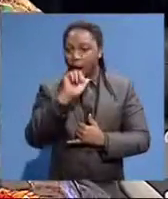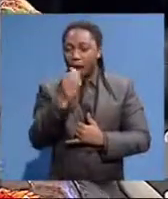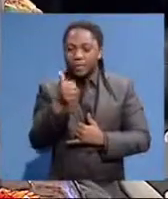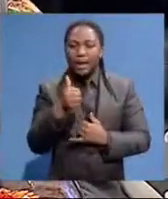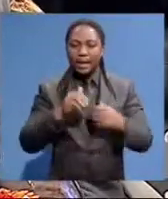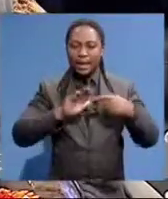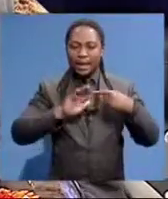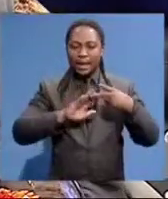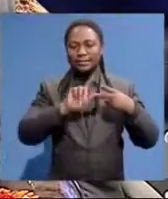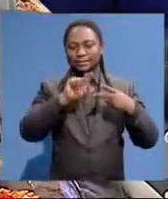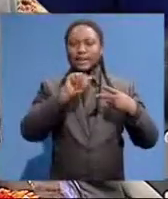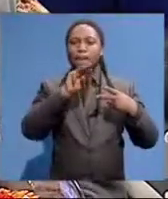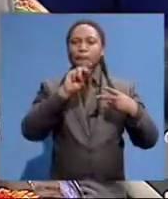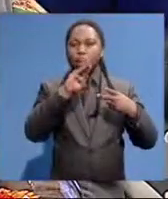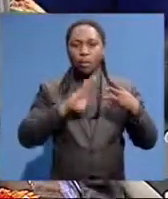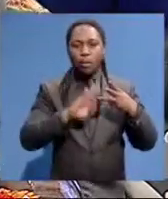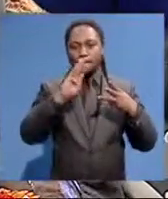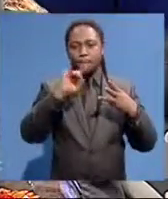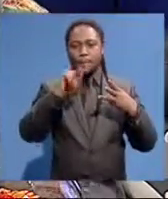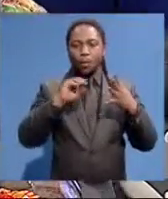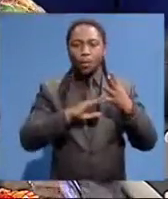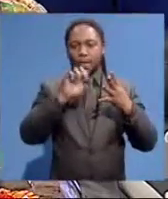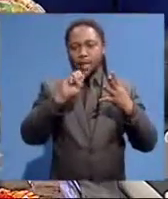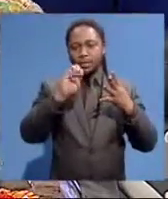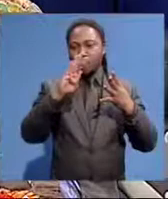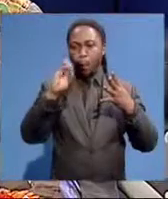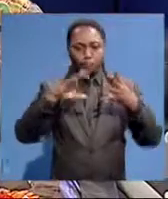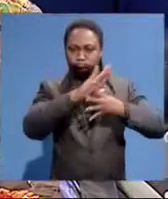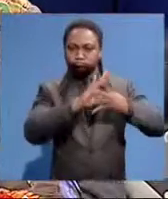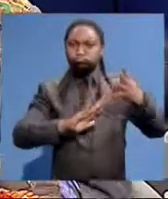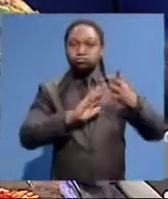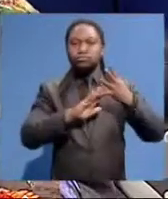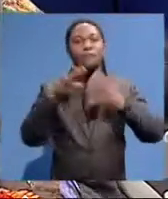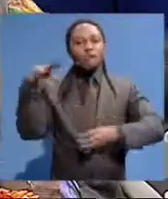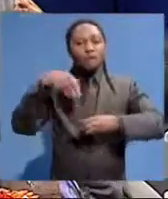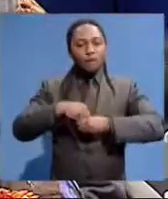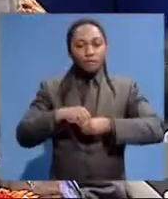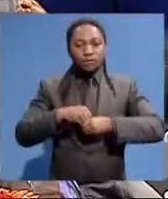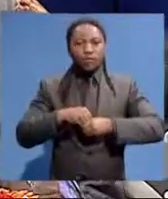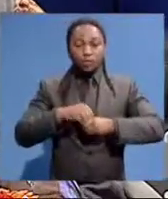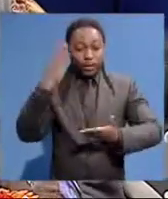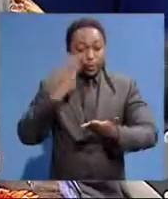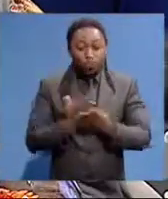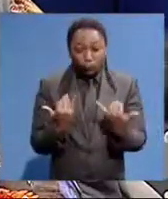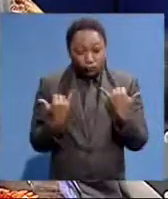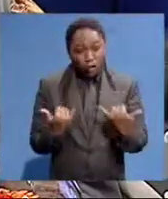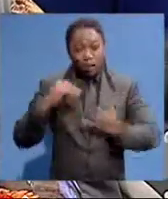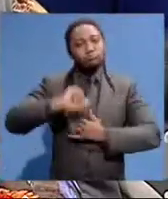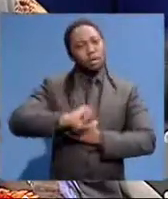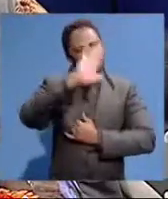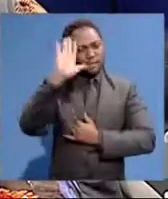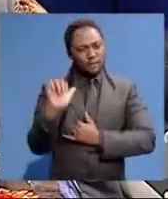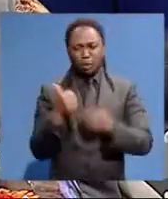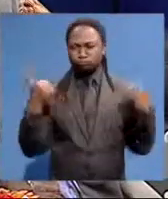there were people like Steve Biko, there were people like Robert Sobuka that contributed to the kind of country that we have today, you know? But one